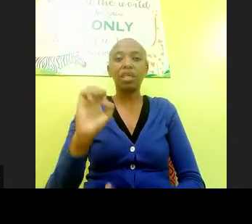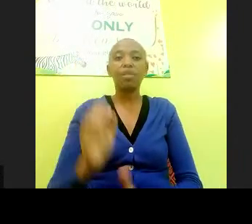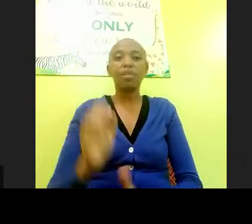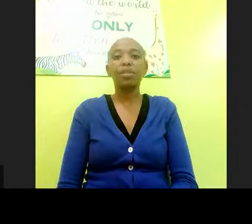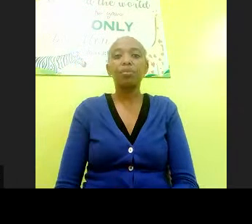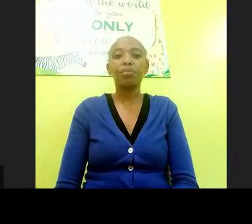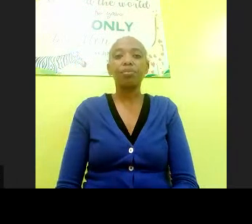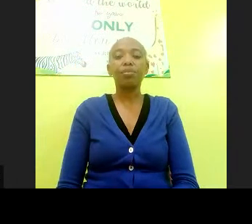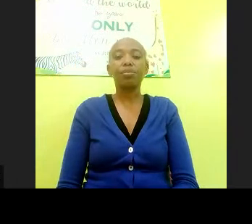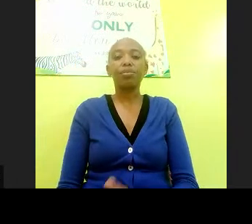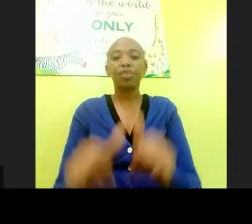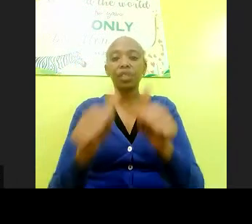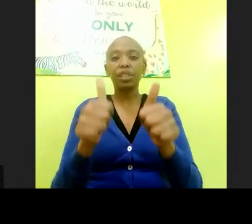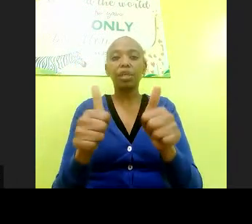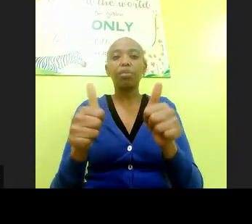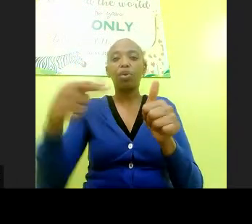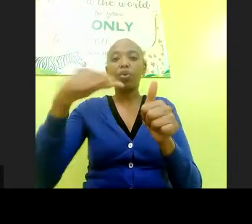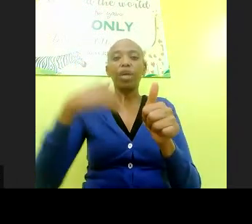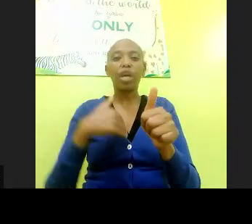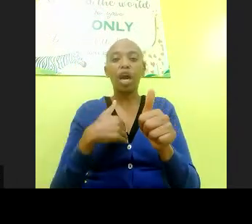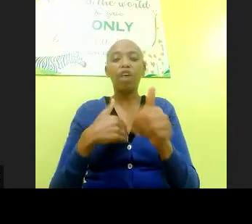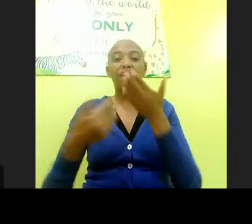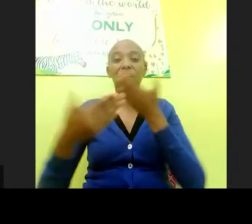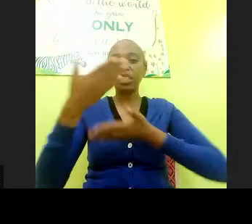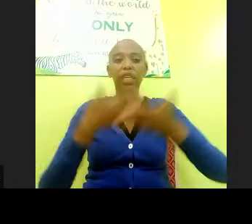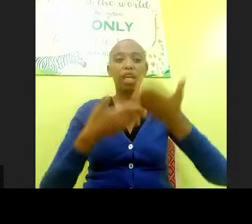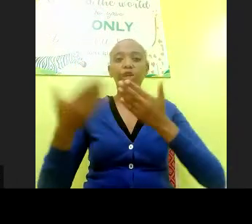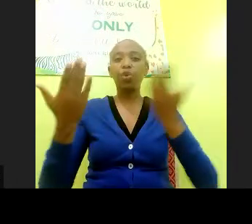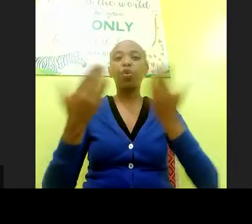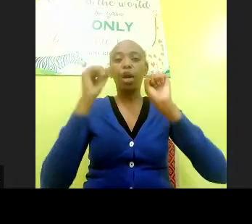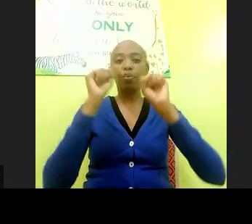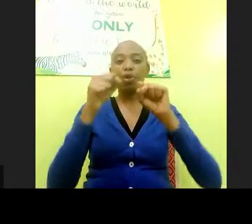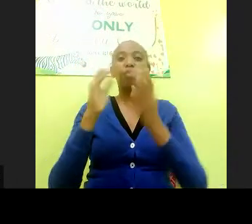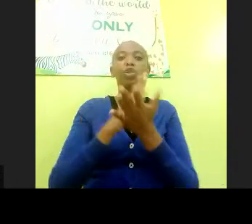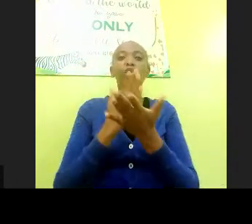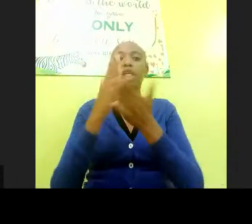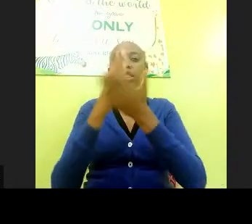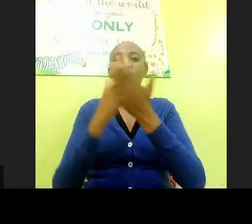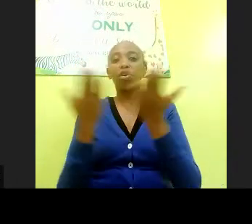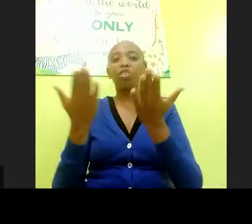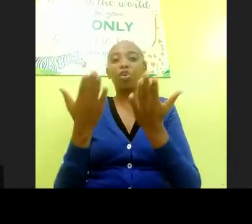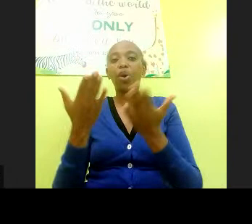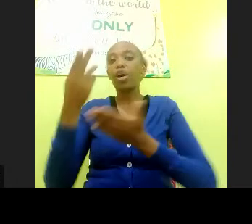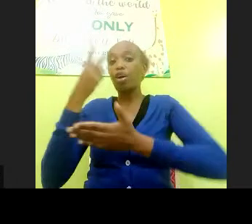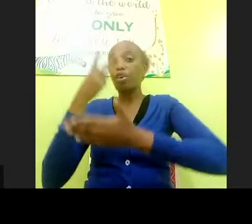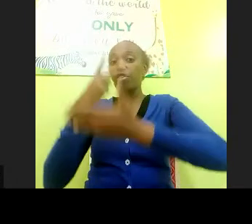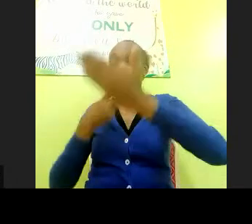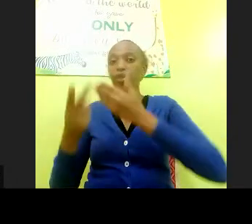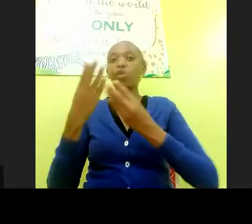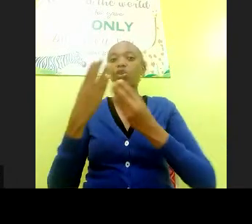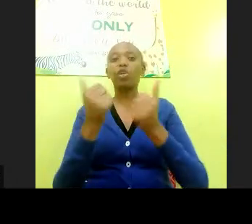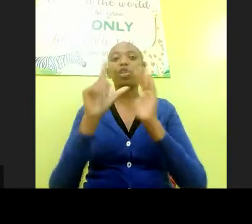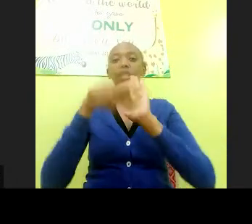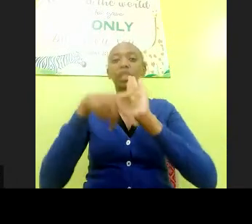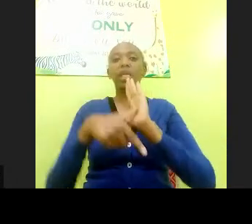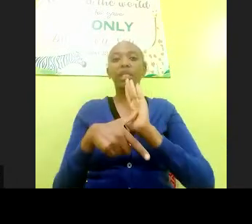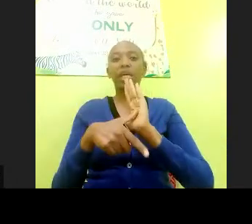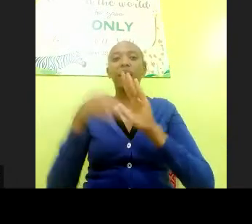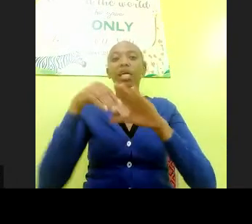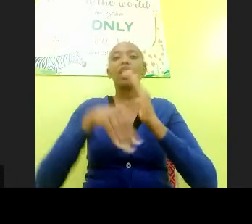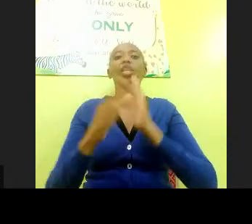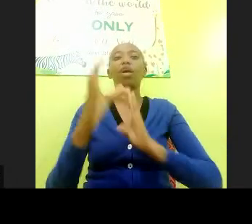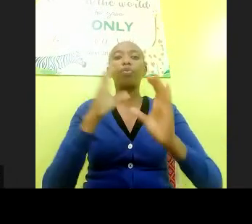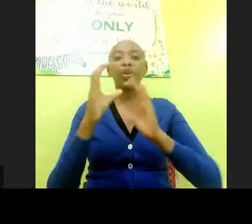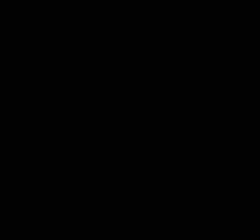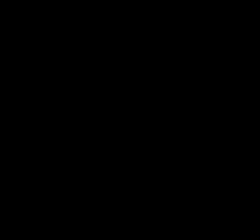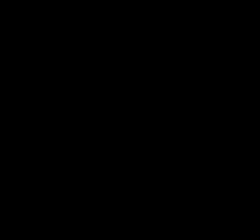As well, we will have a discussion session where you'll be able to share some of your insights and interventions later on in the conversation,